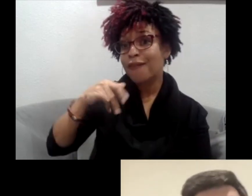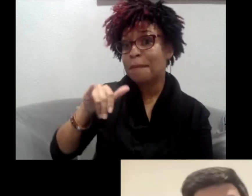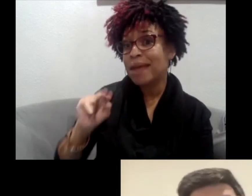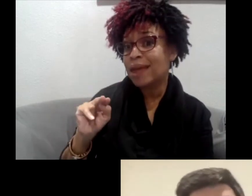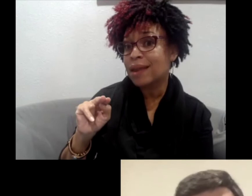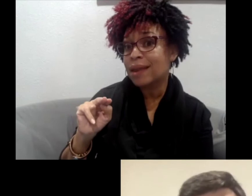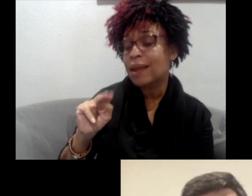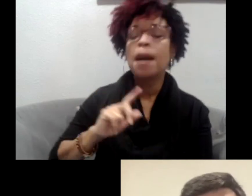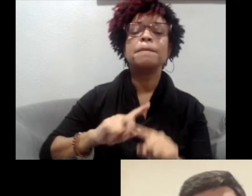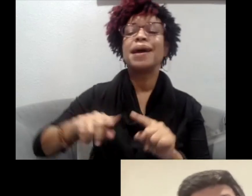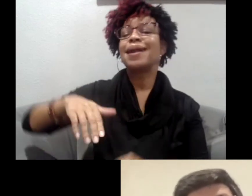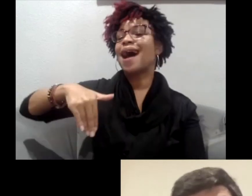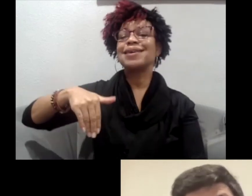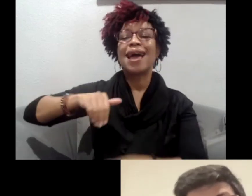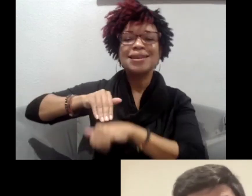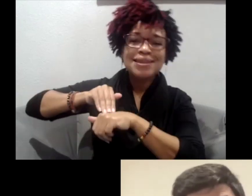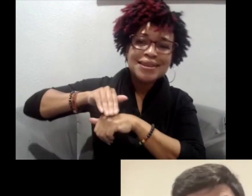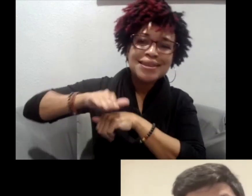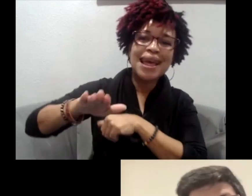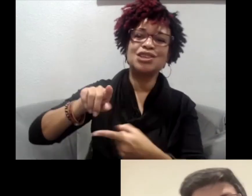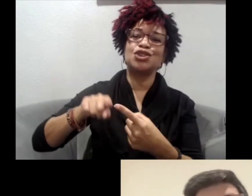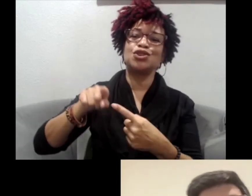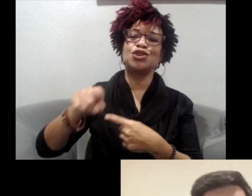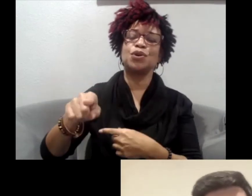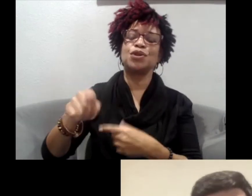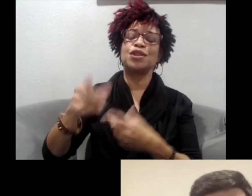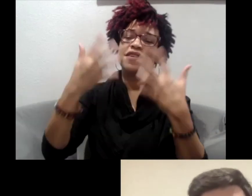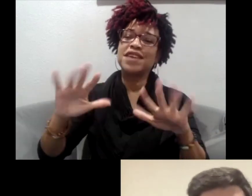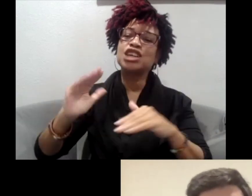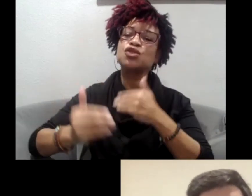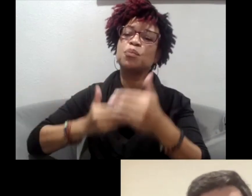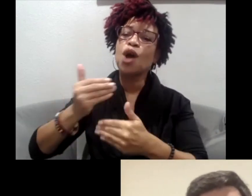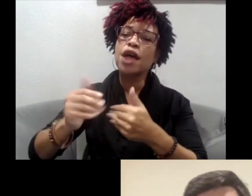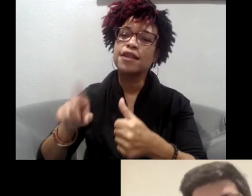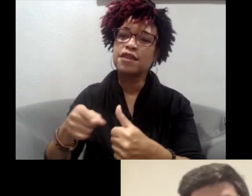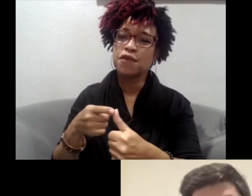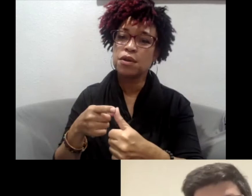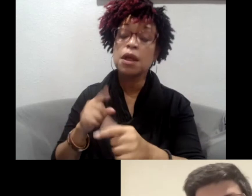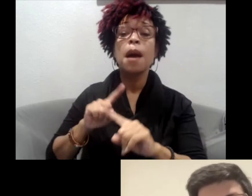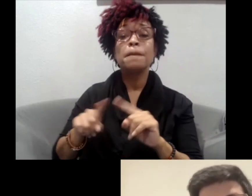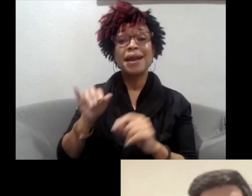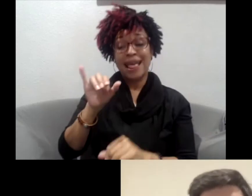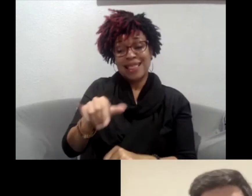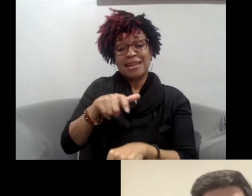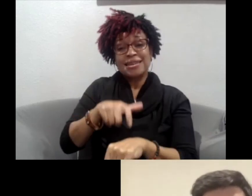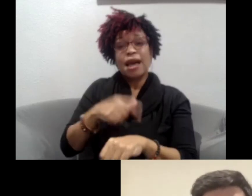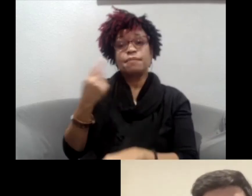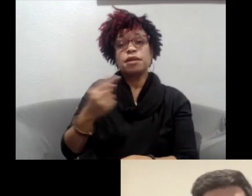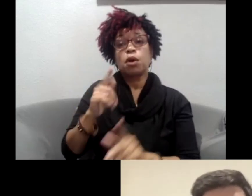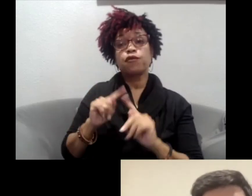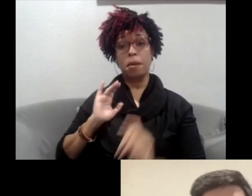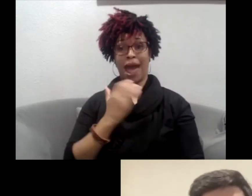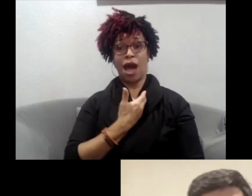actually sent it to you because you have to finish the process. At this point, someone from our team we're going